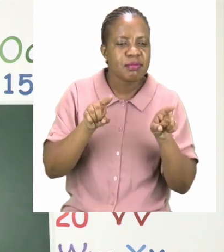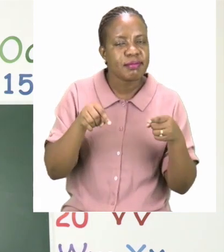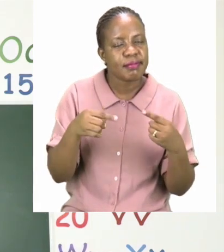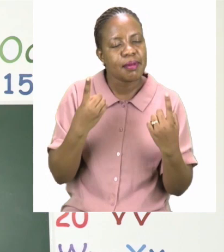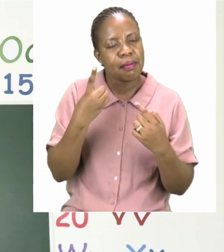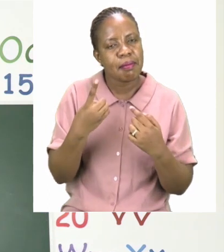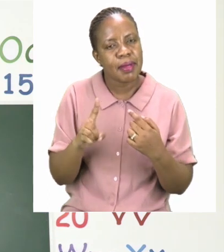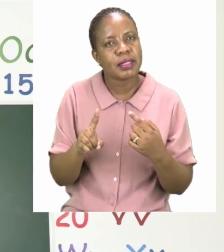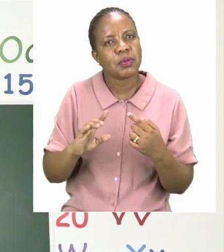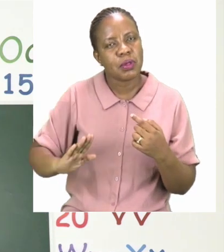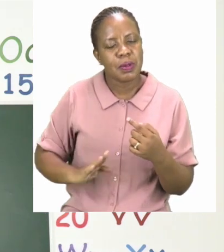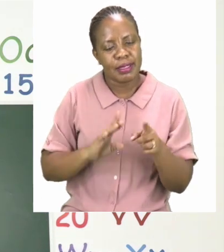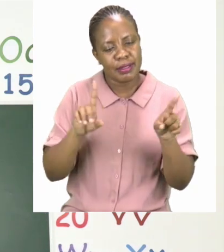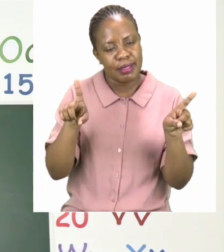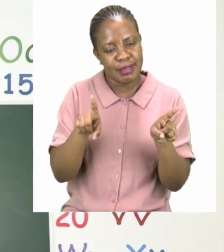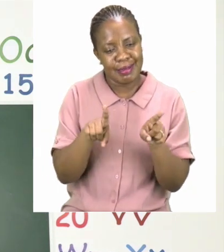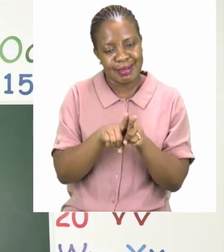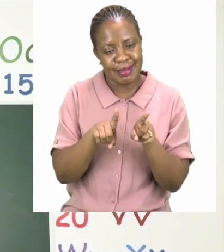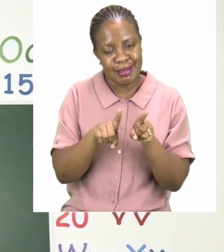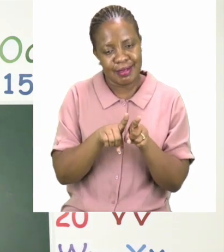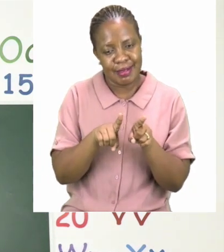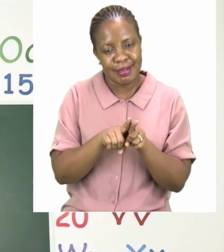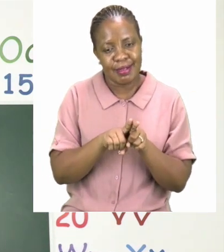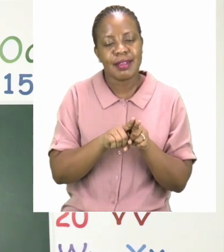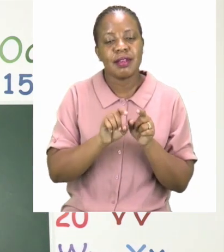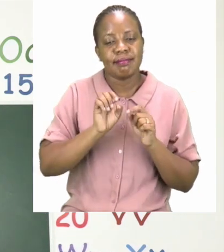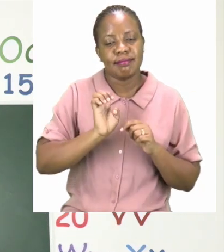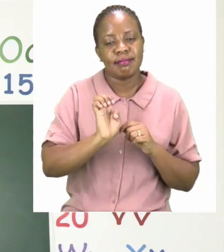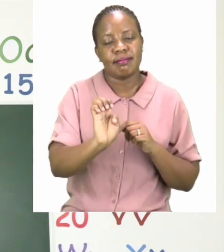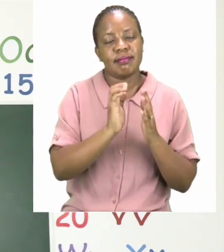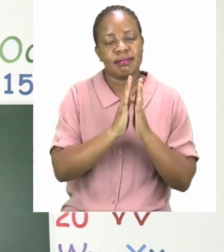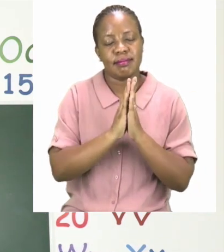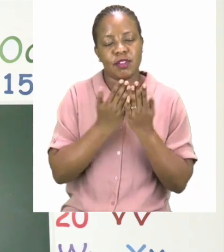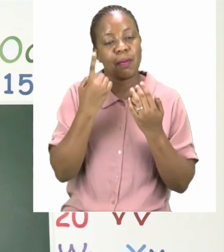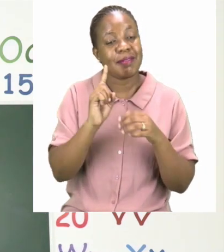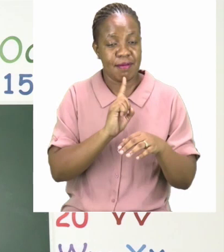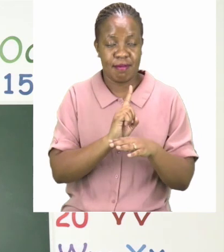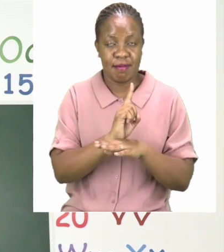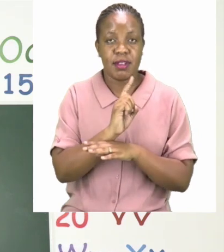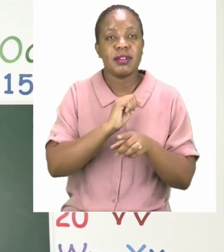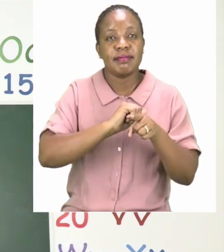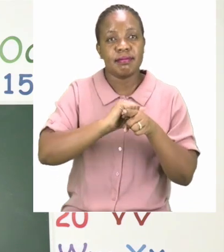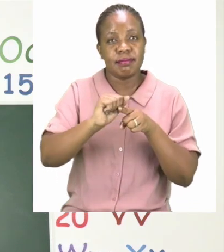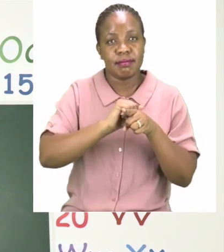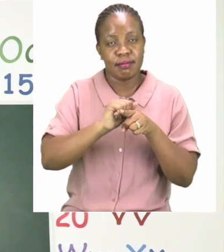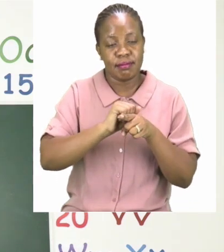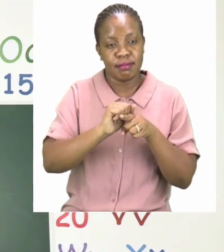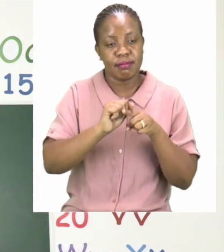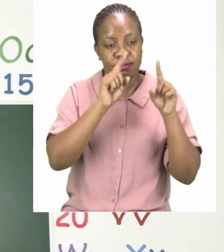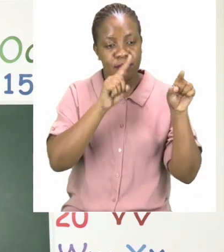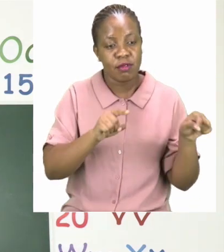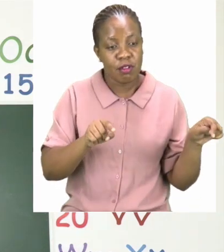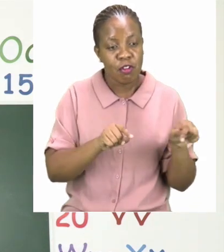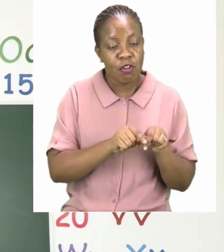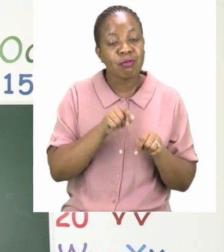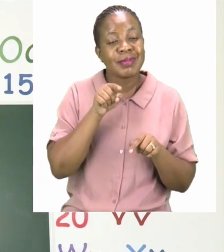to practice on the board. I want you with your finger to practice in the air. Now, the first thing